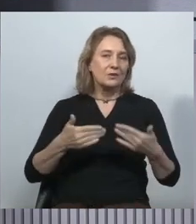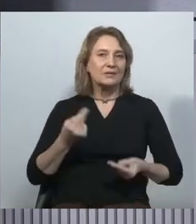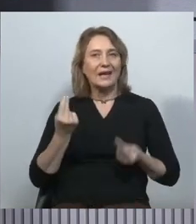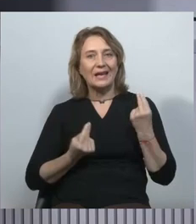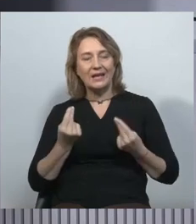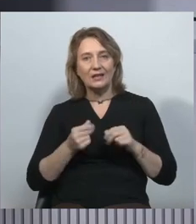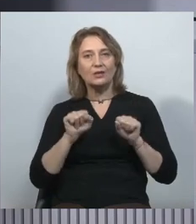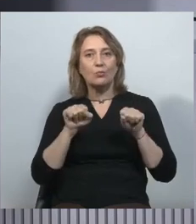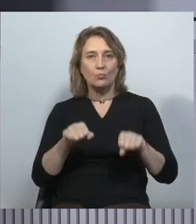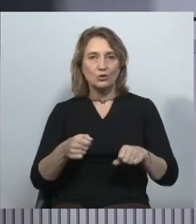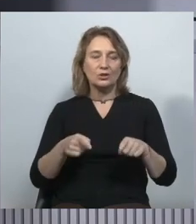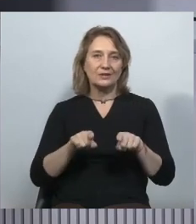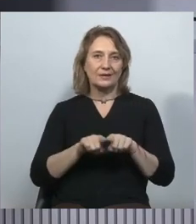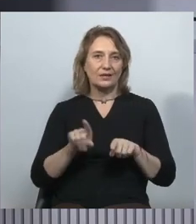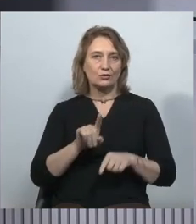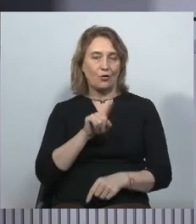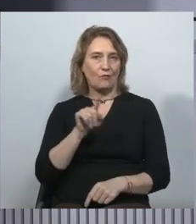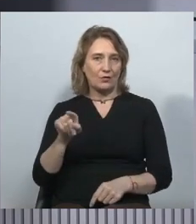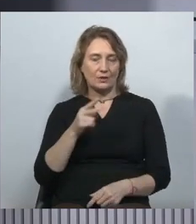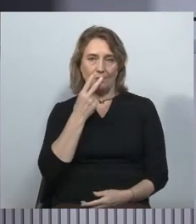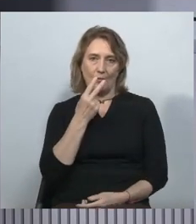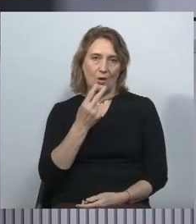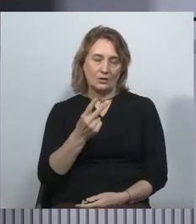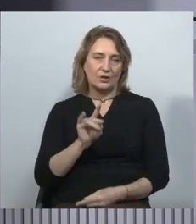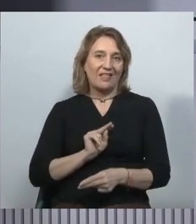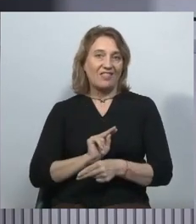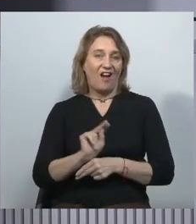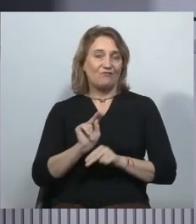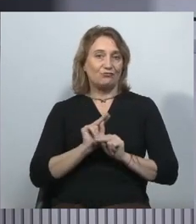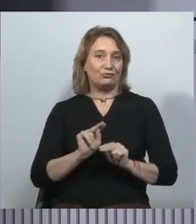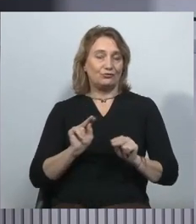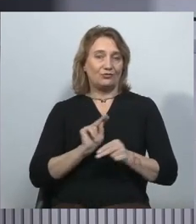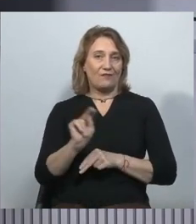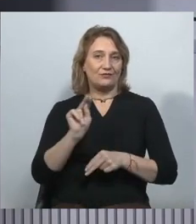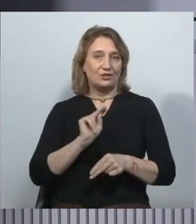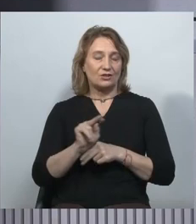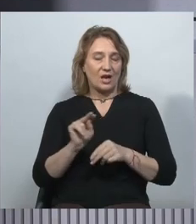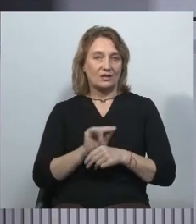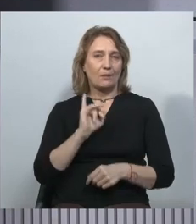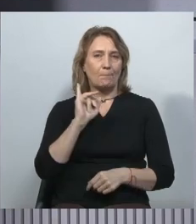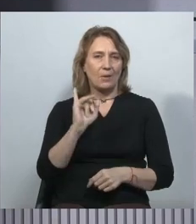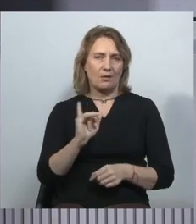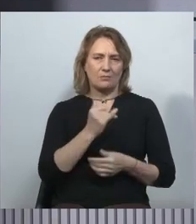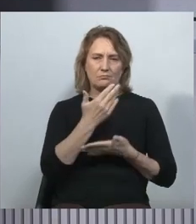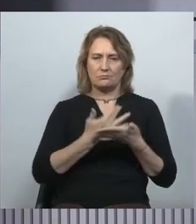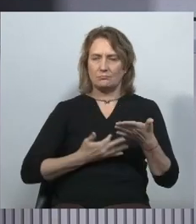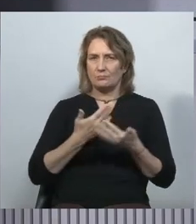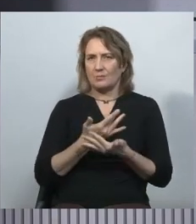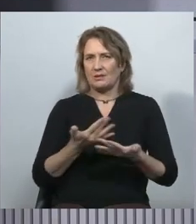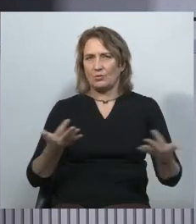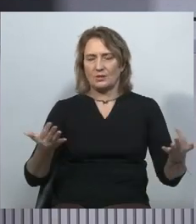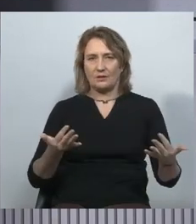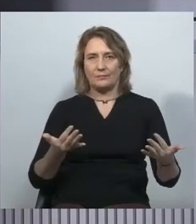be that they will teach and will show bad methods,